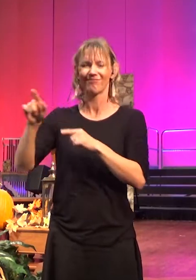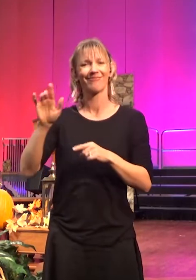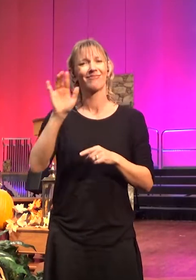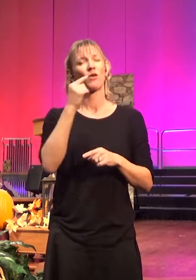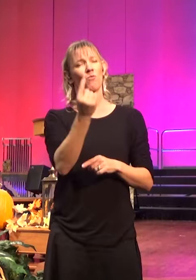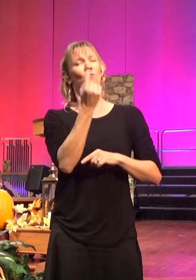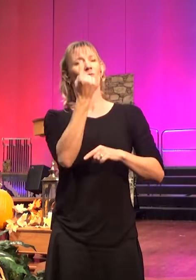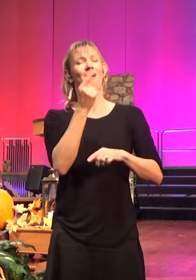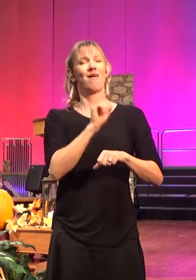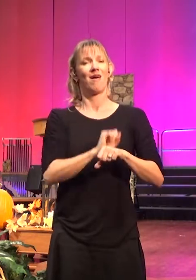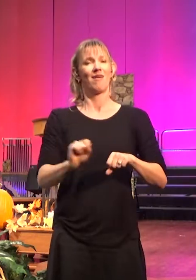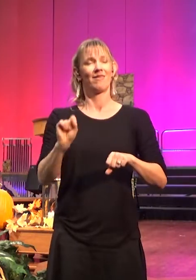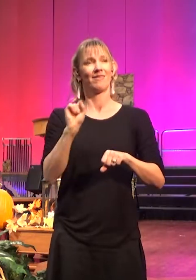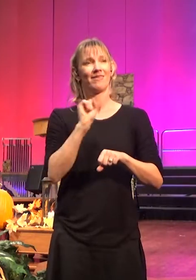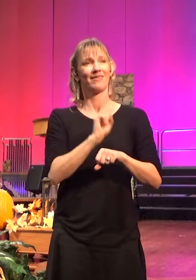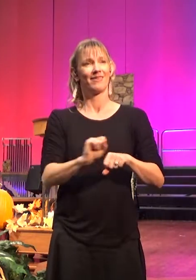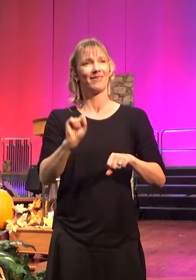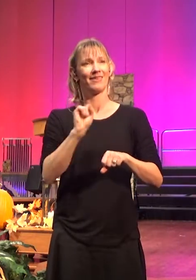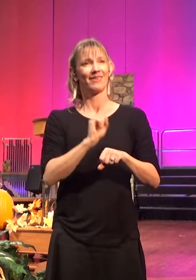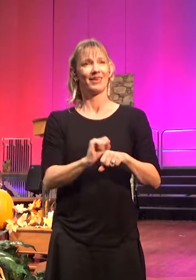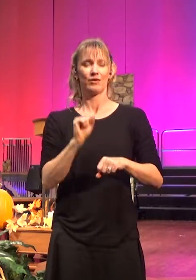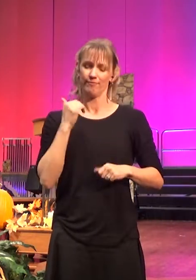the work of one,